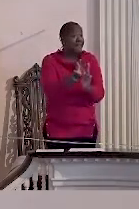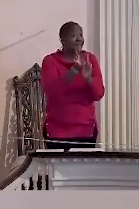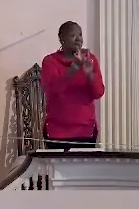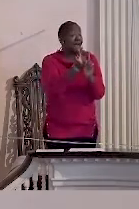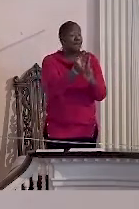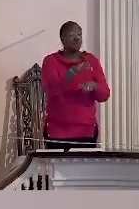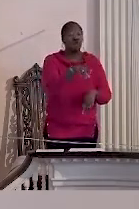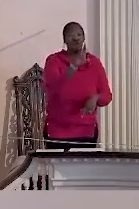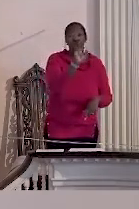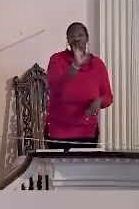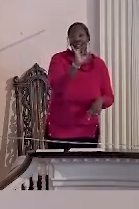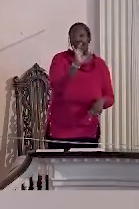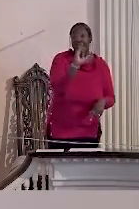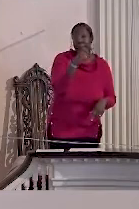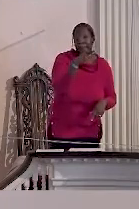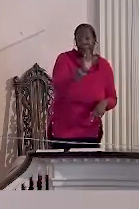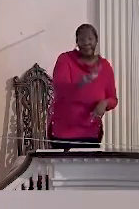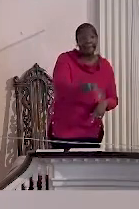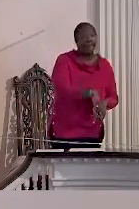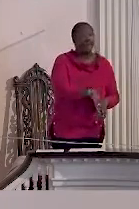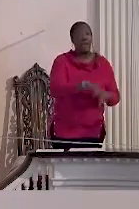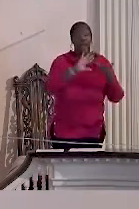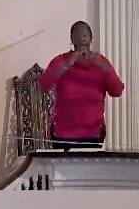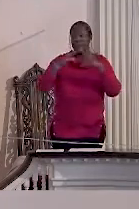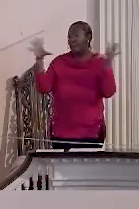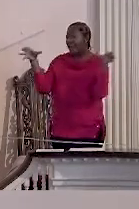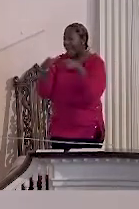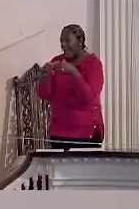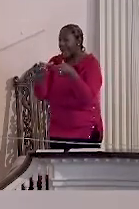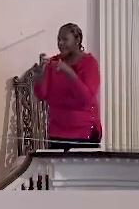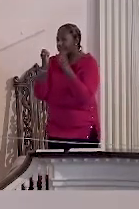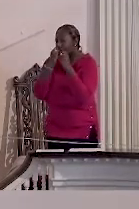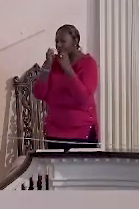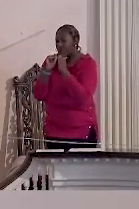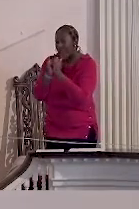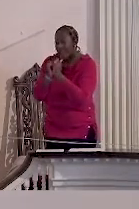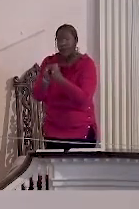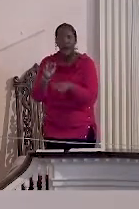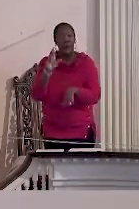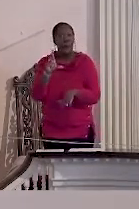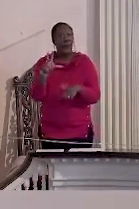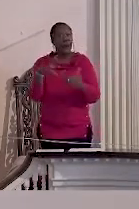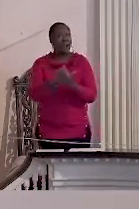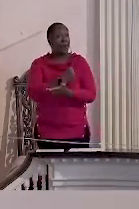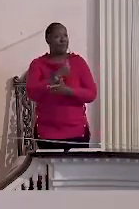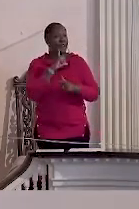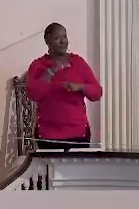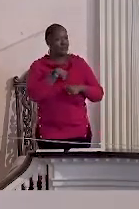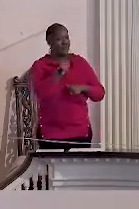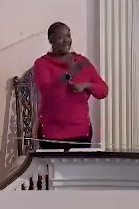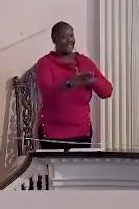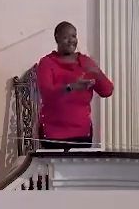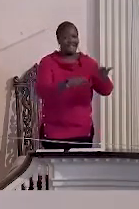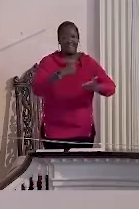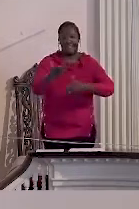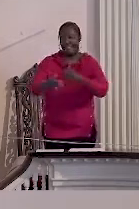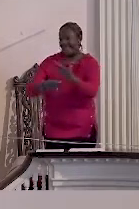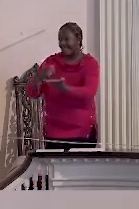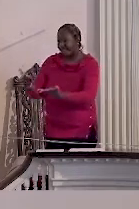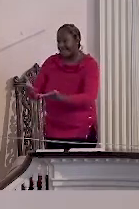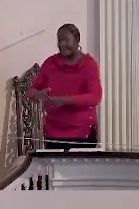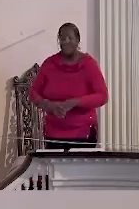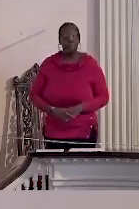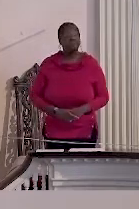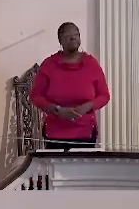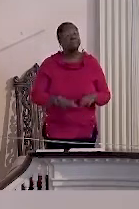it a communal gathering? Or maybe the chance to do good with generosity and heart? And here's the